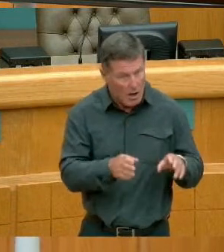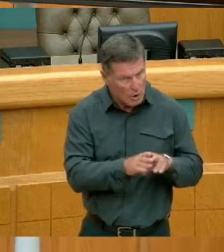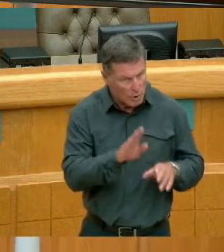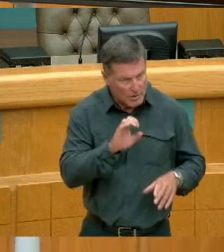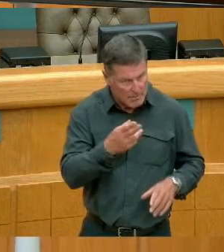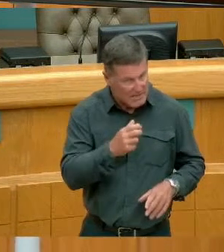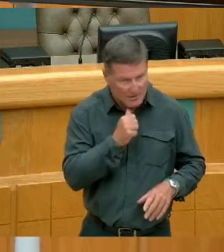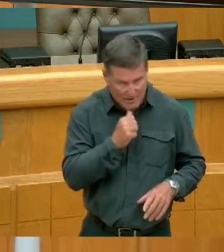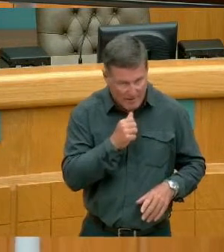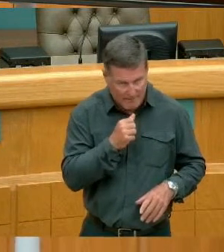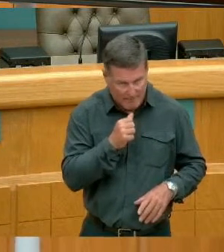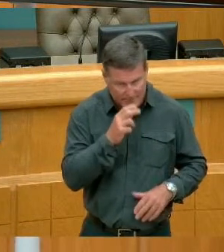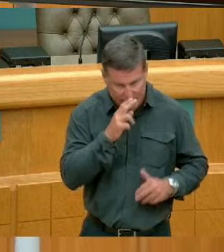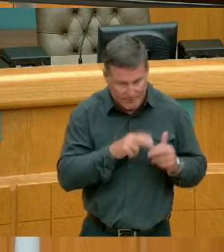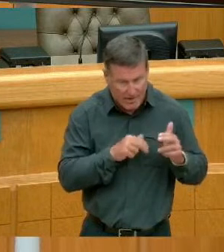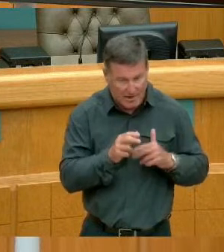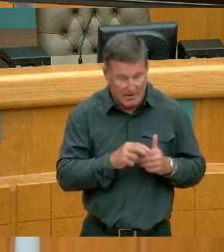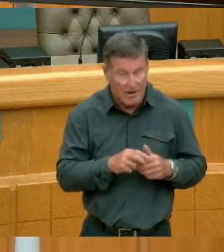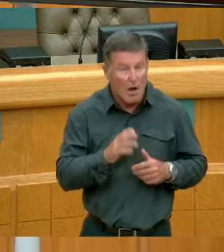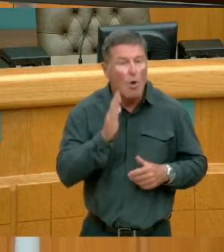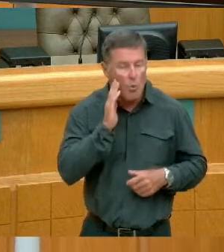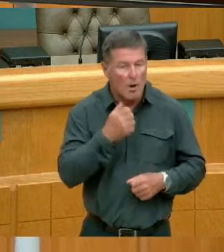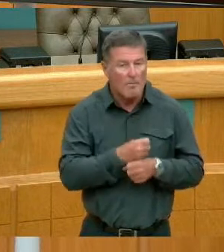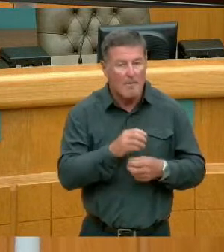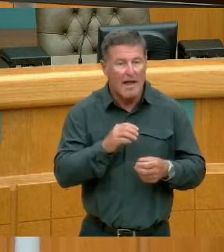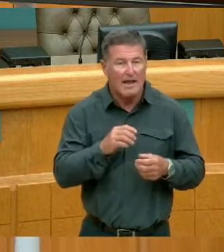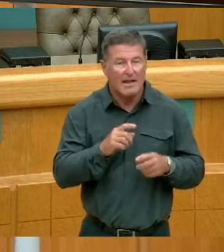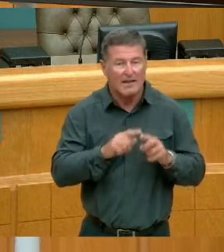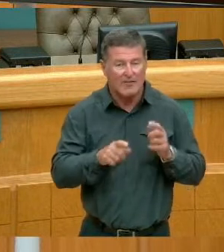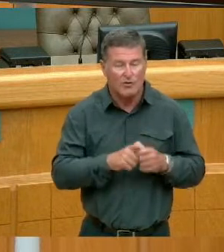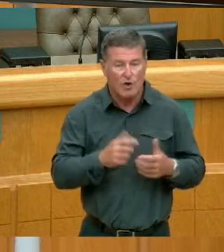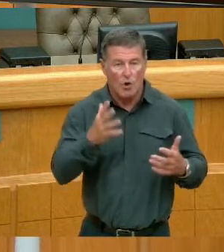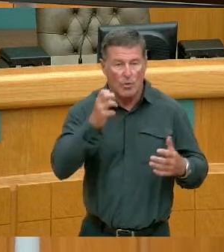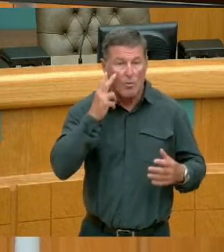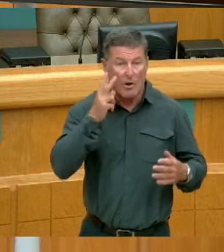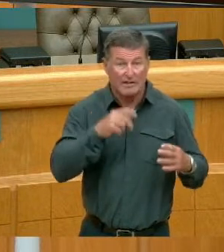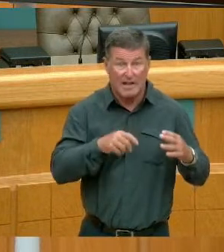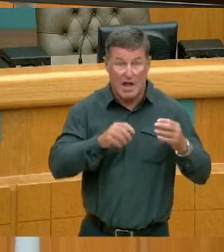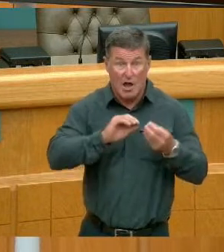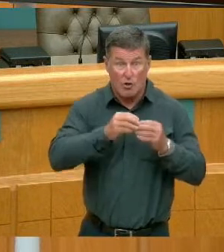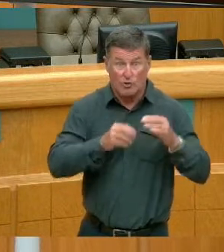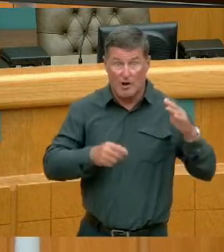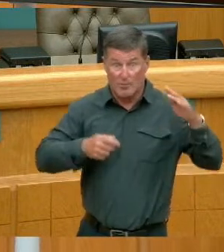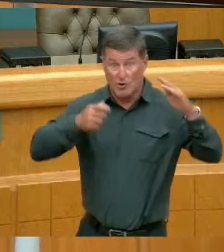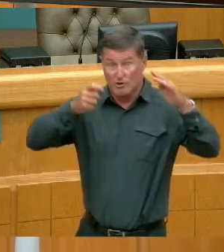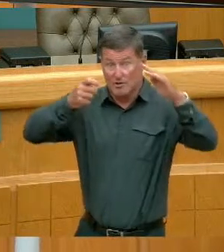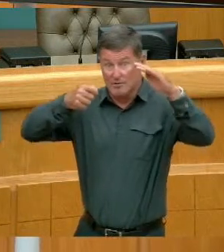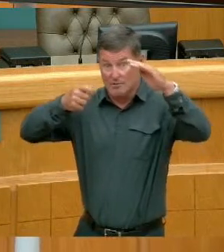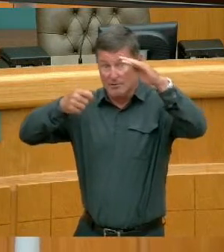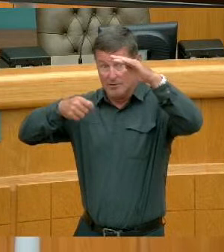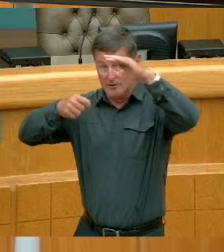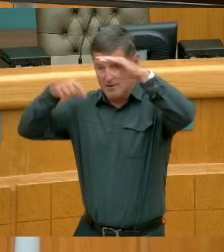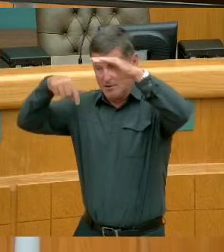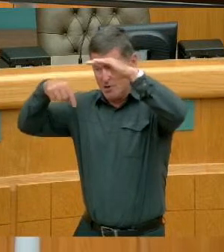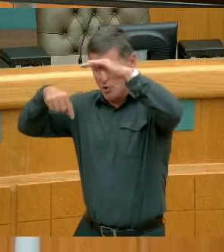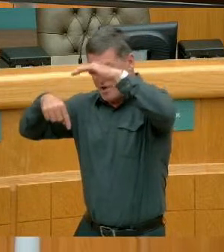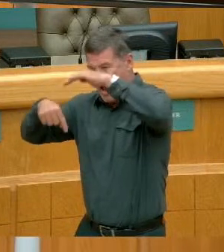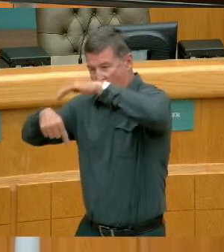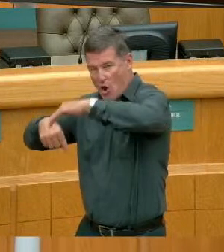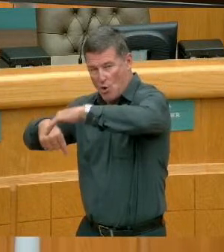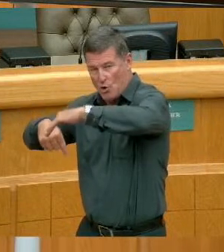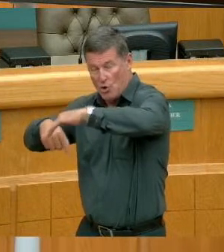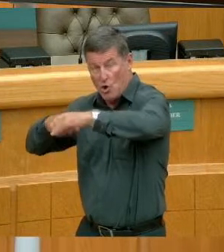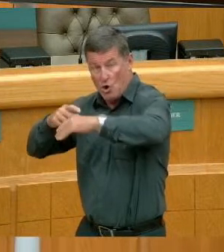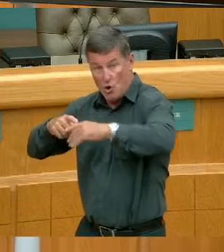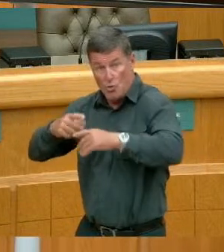big difference so that 2 weeks from now, those numbers are going way back down. And remember, when you see a number,